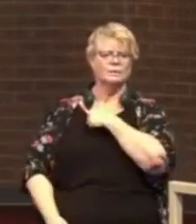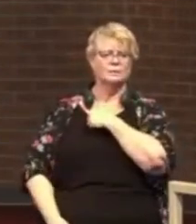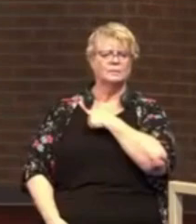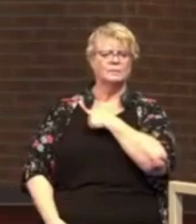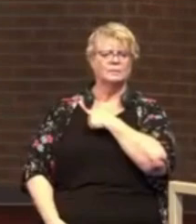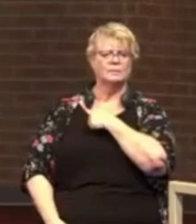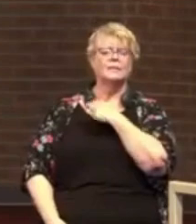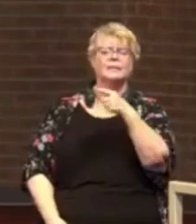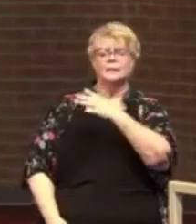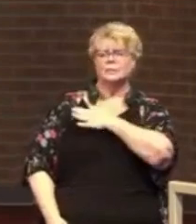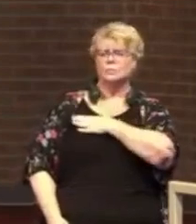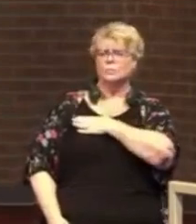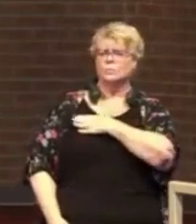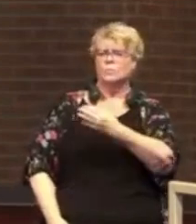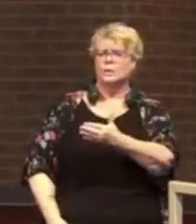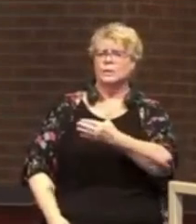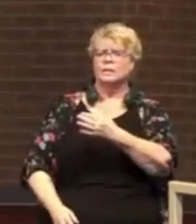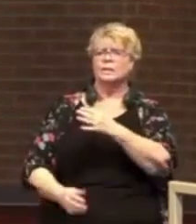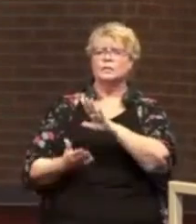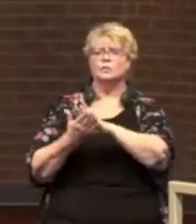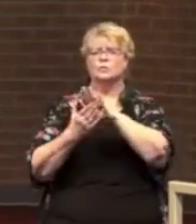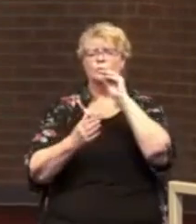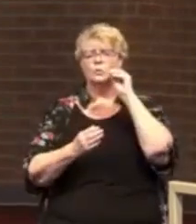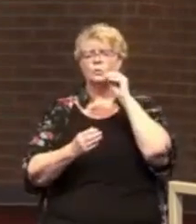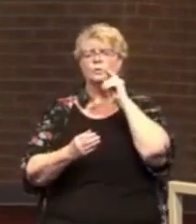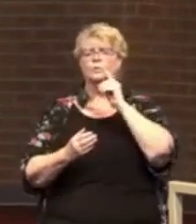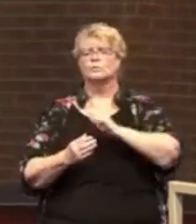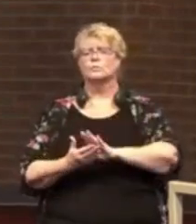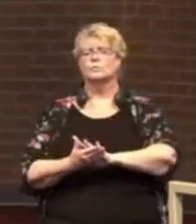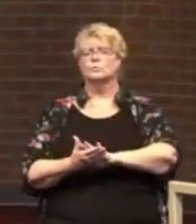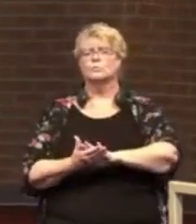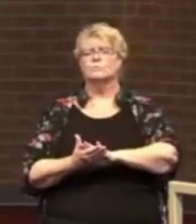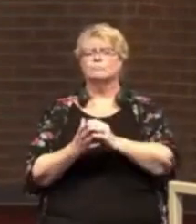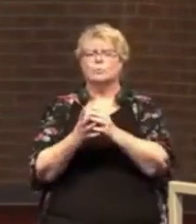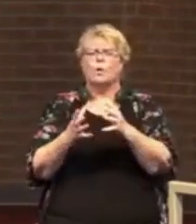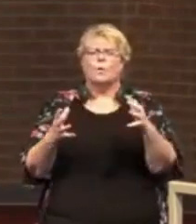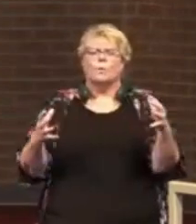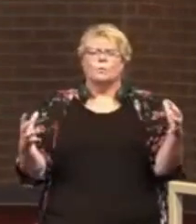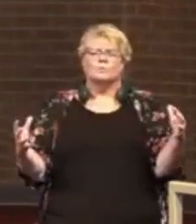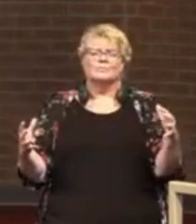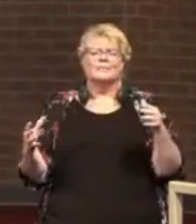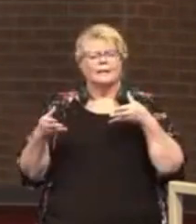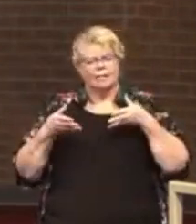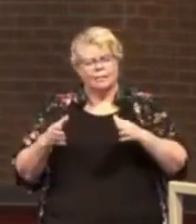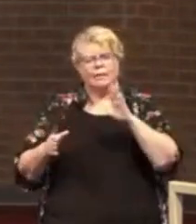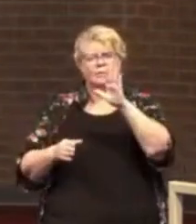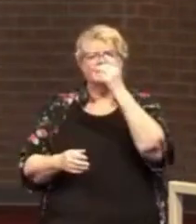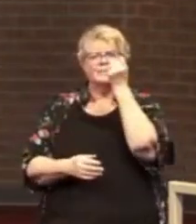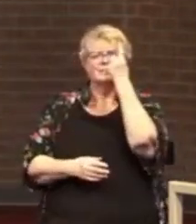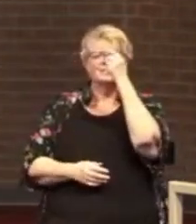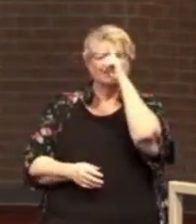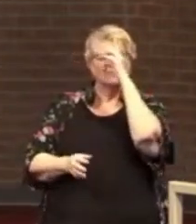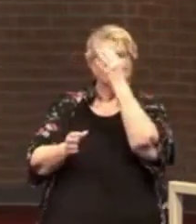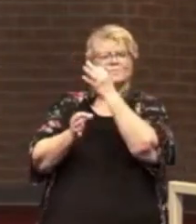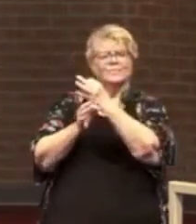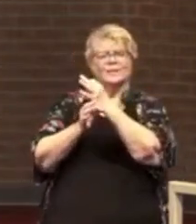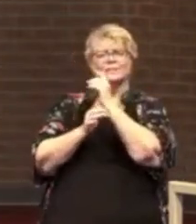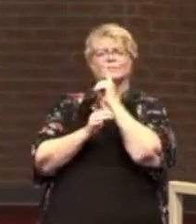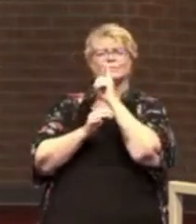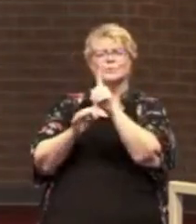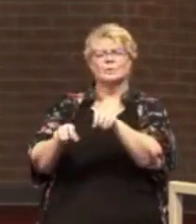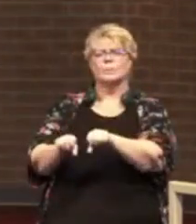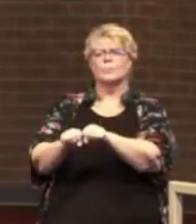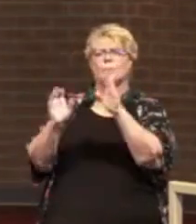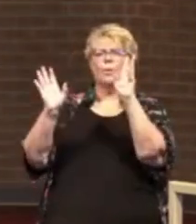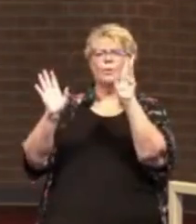Peter is willing to learn, to grow. He allowed his own understanding of faith to truly be broken